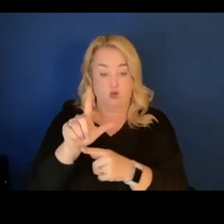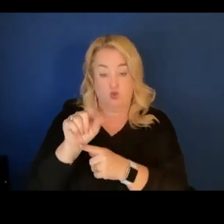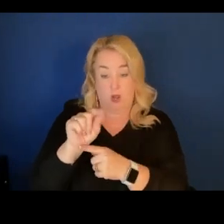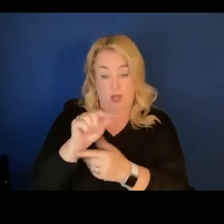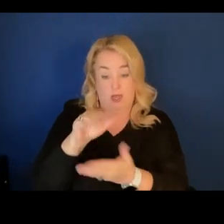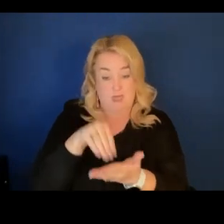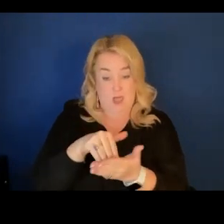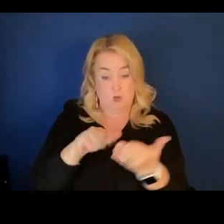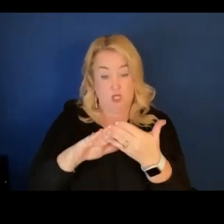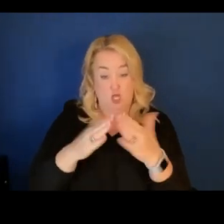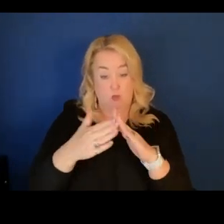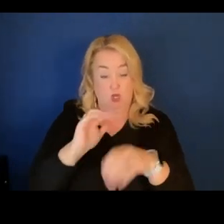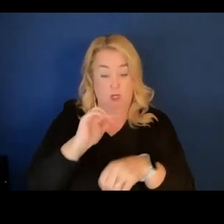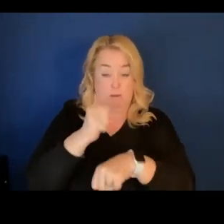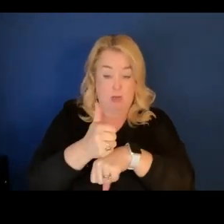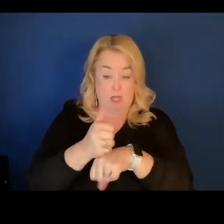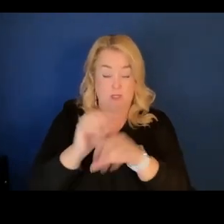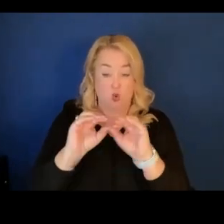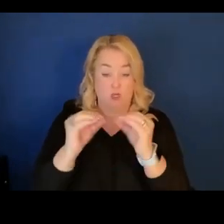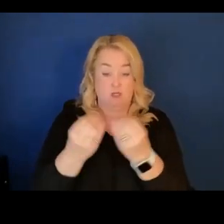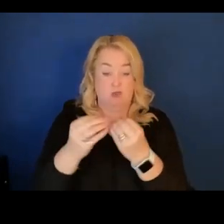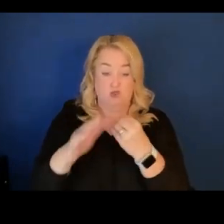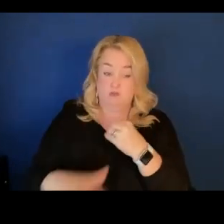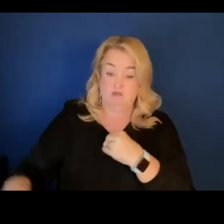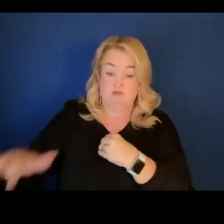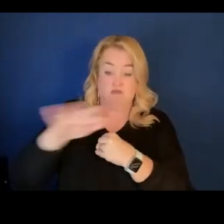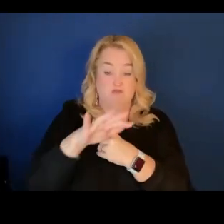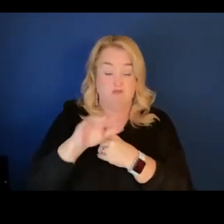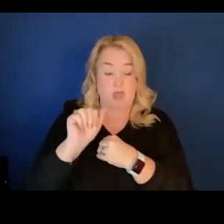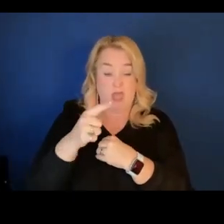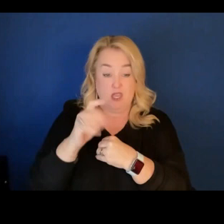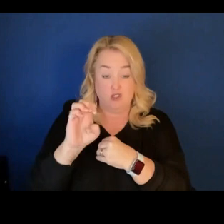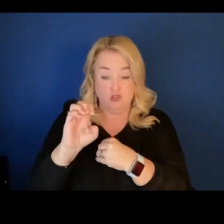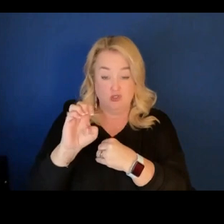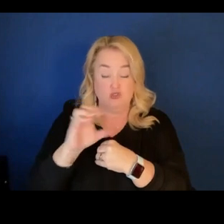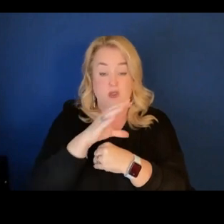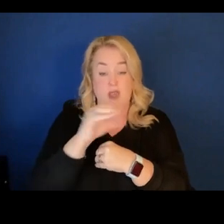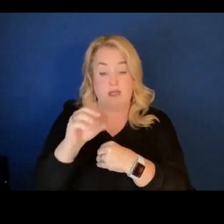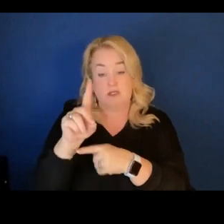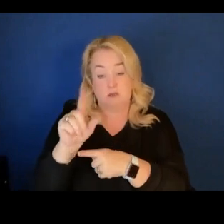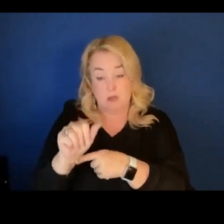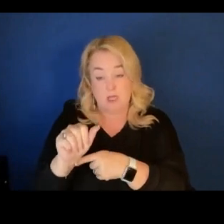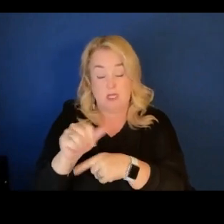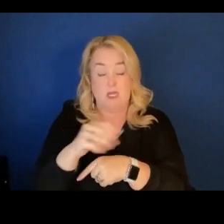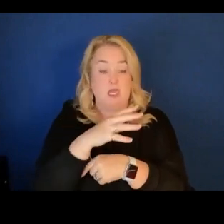20,000 community-based organizations across aging and disability. And we